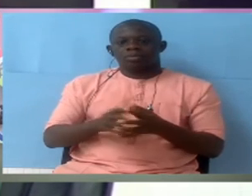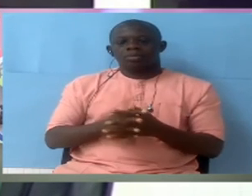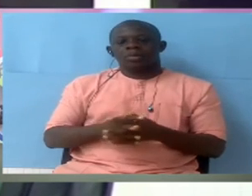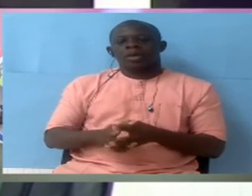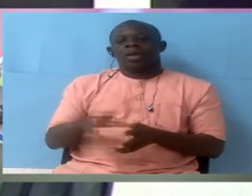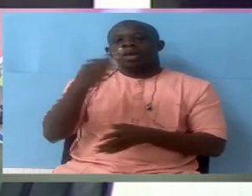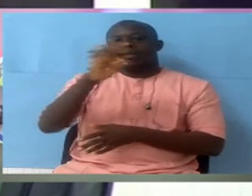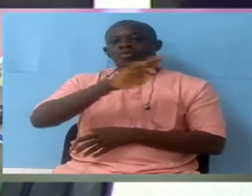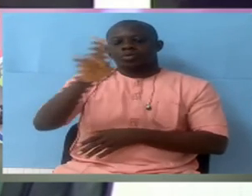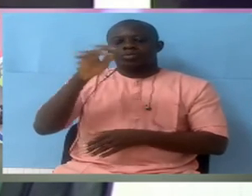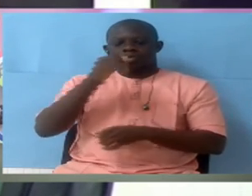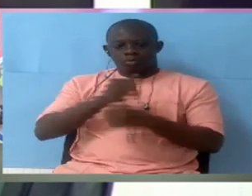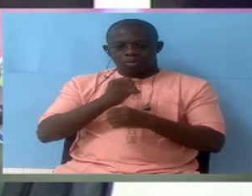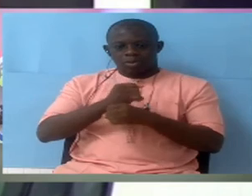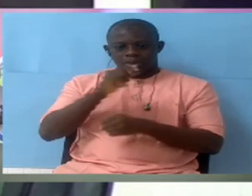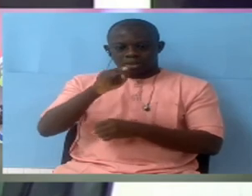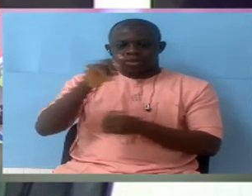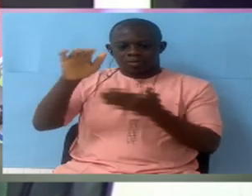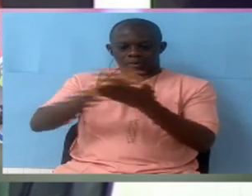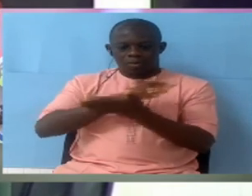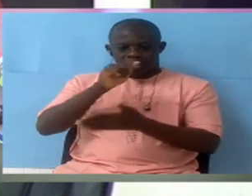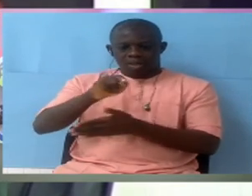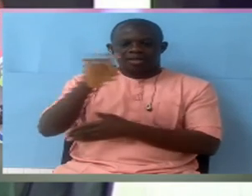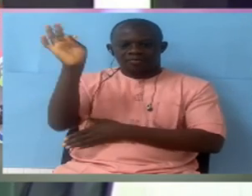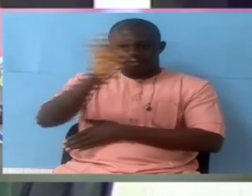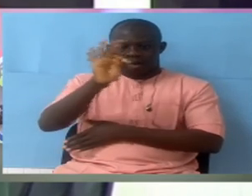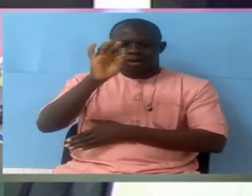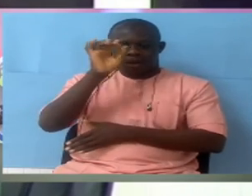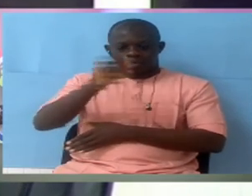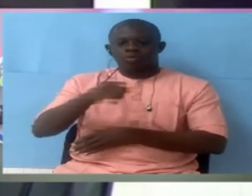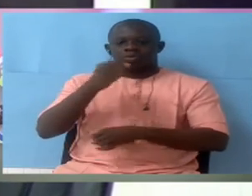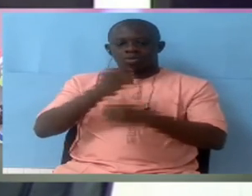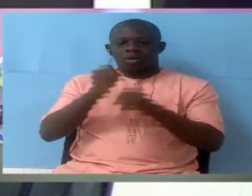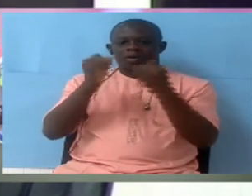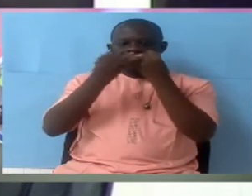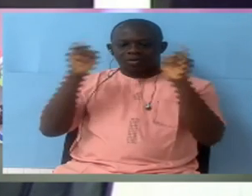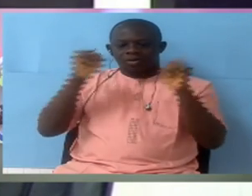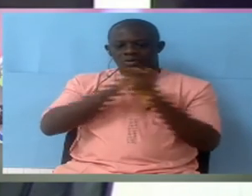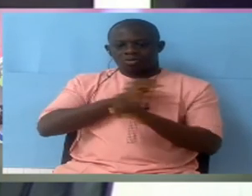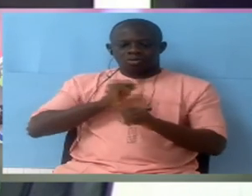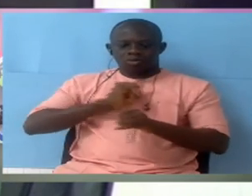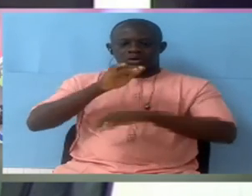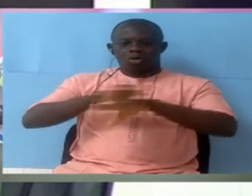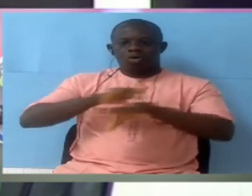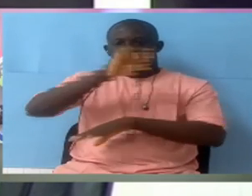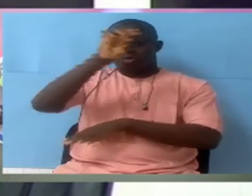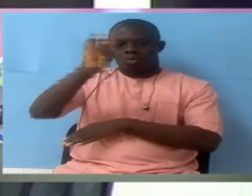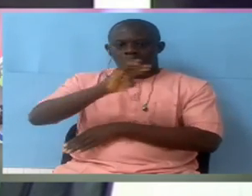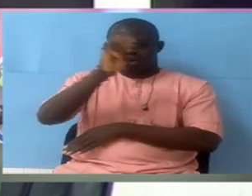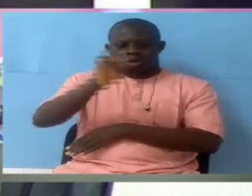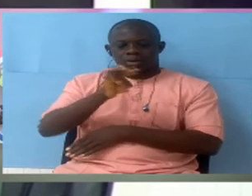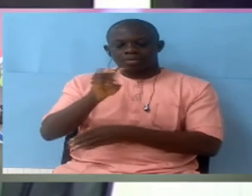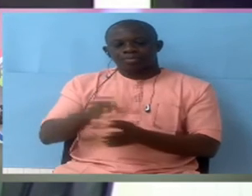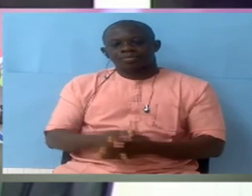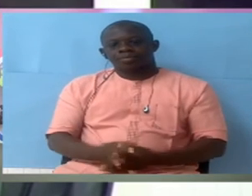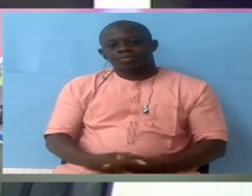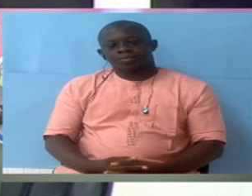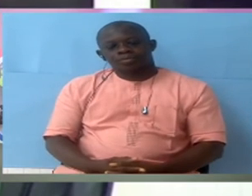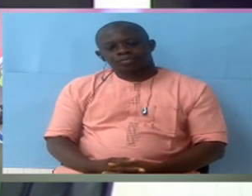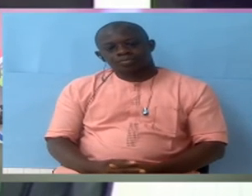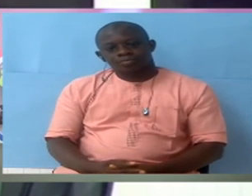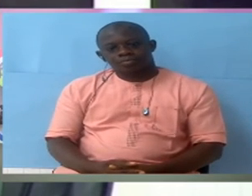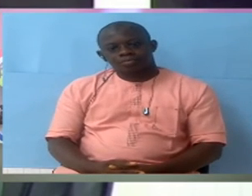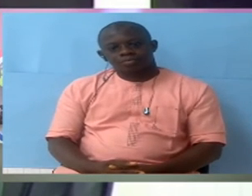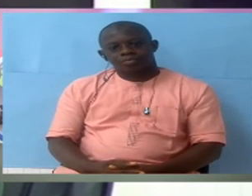the paper that Friday, they will release us on Monday. Suñ munta topato keyti aljuma joju dinañ ñu bayyi lundi.